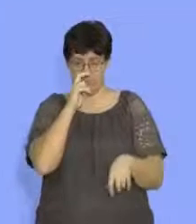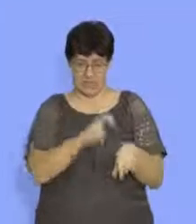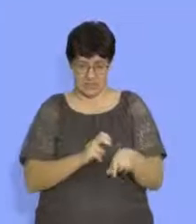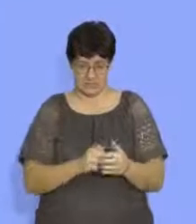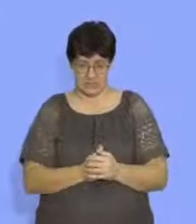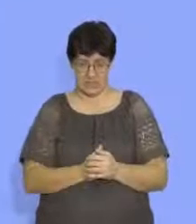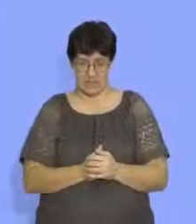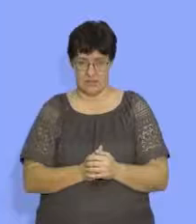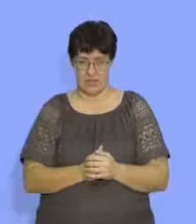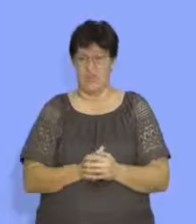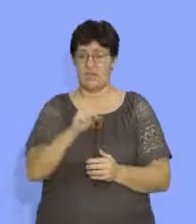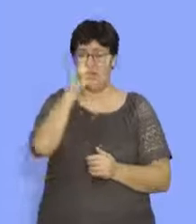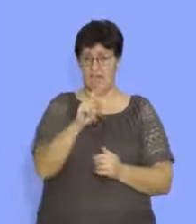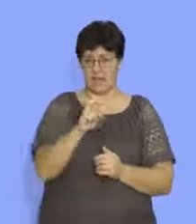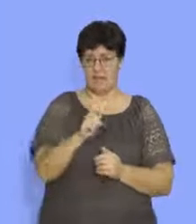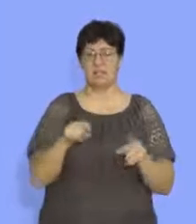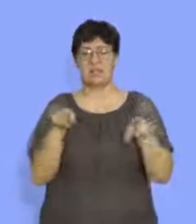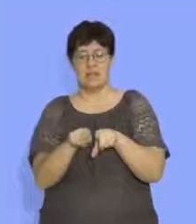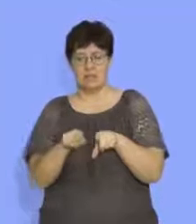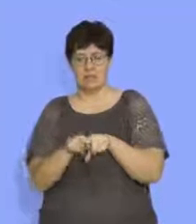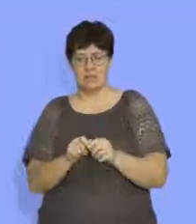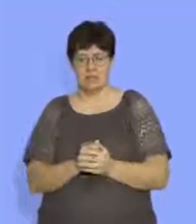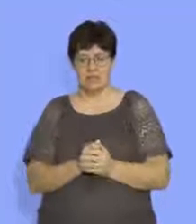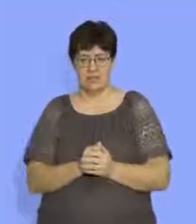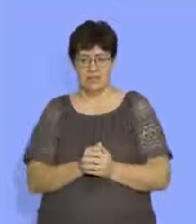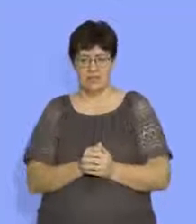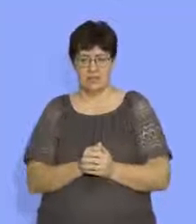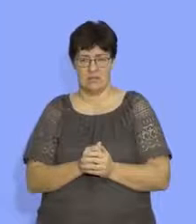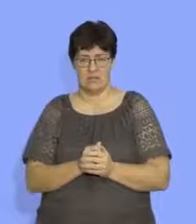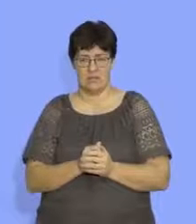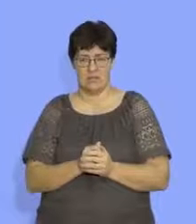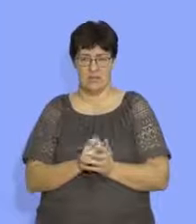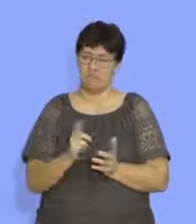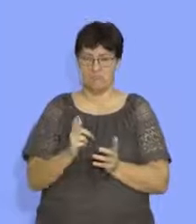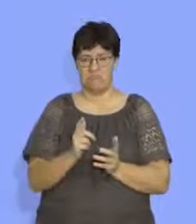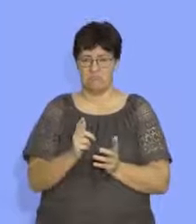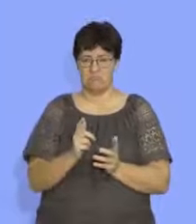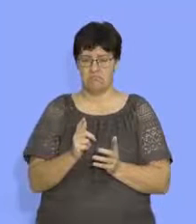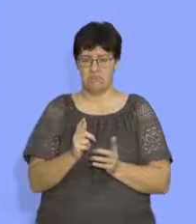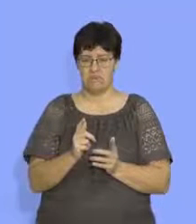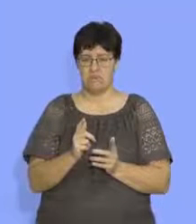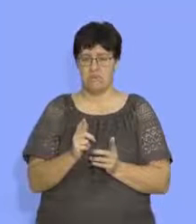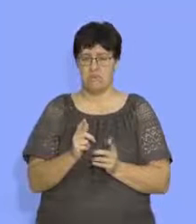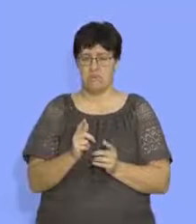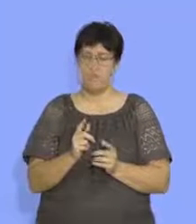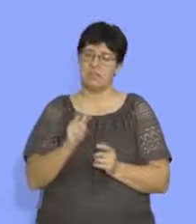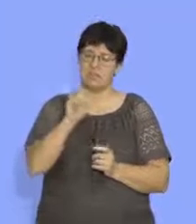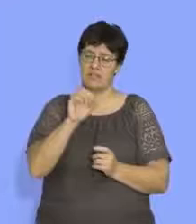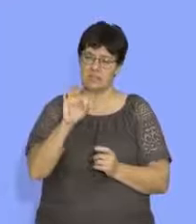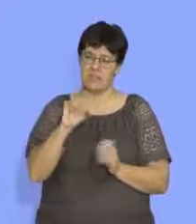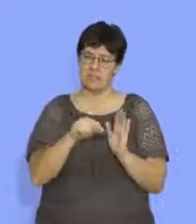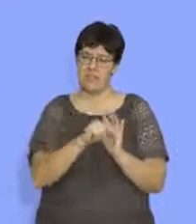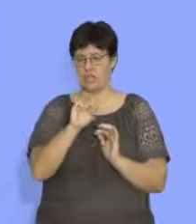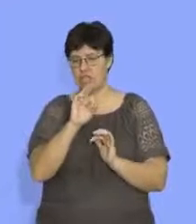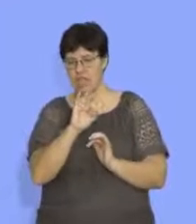right? So this will be x is equals to. So this you can take it as the same as 73 minus